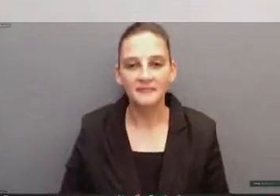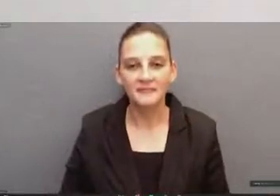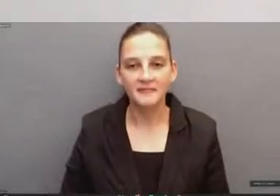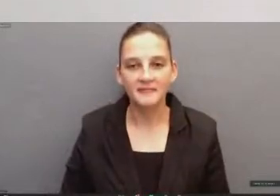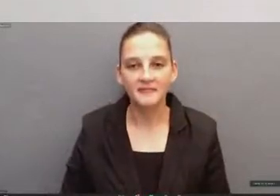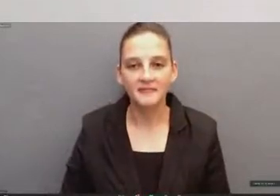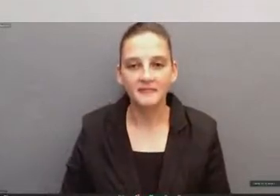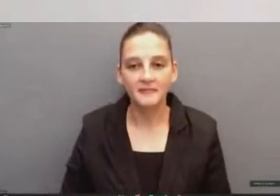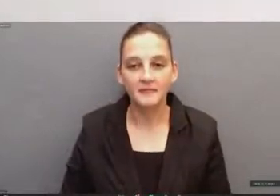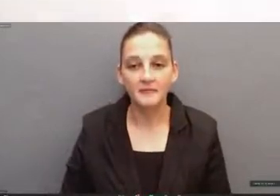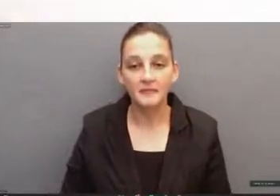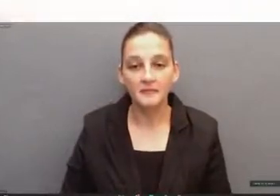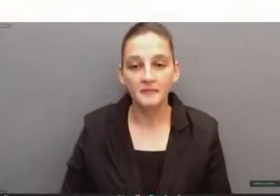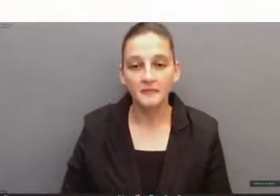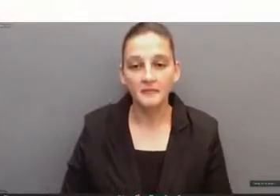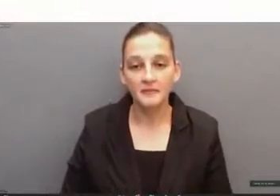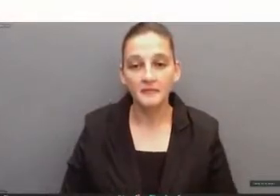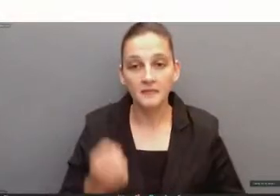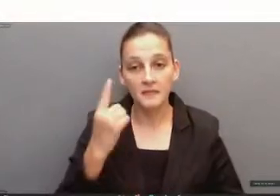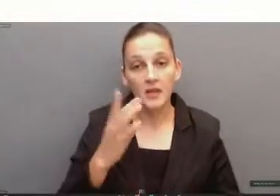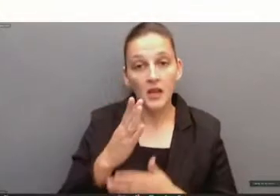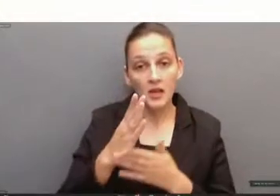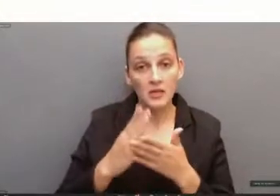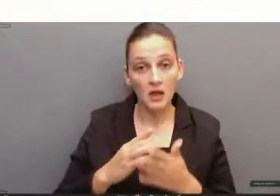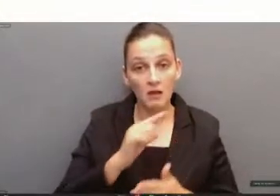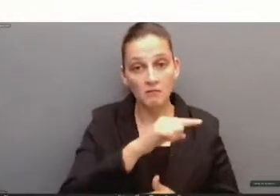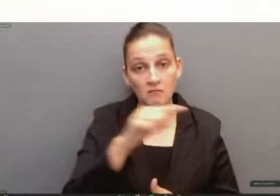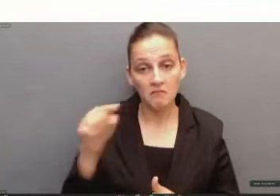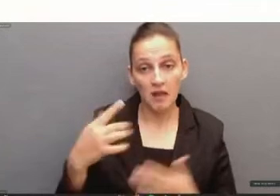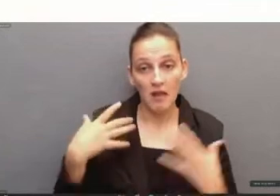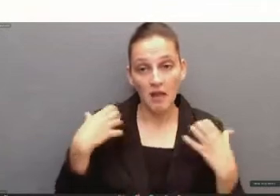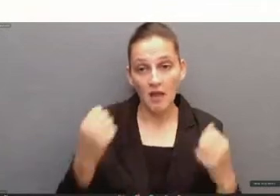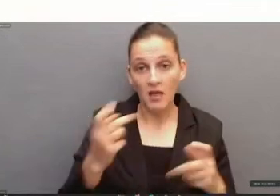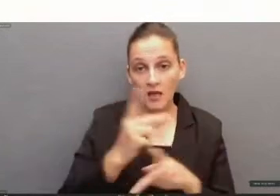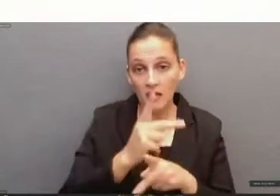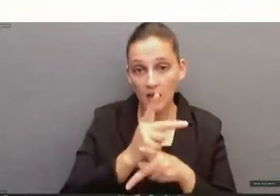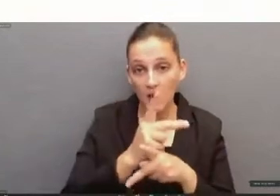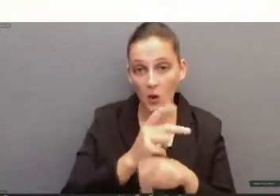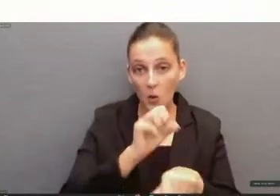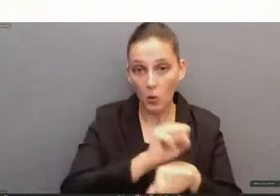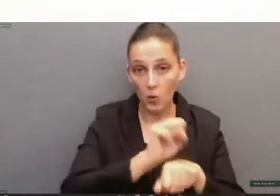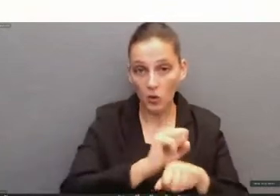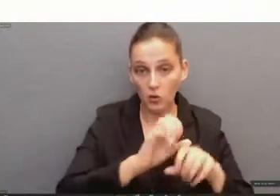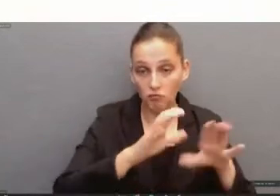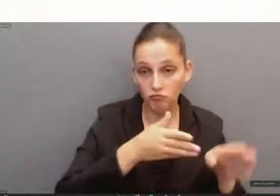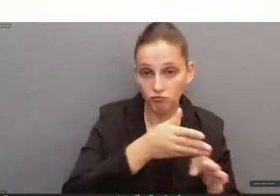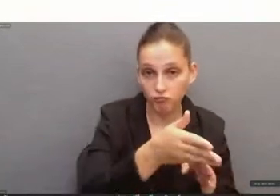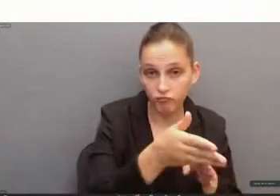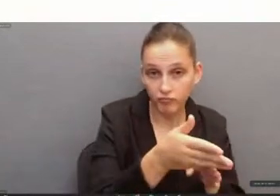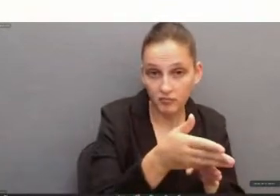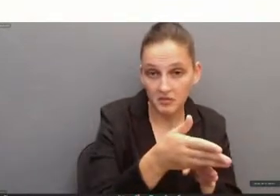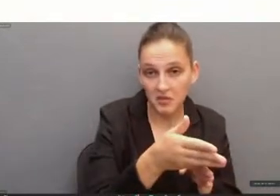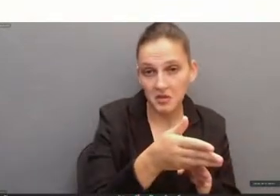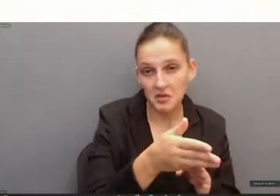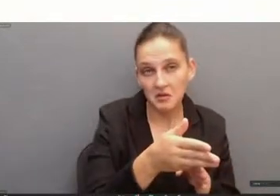Since some sectors of the healthcare workforce are composed of upwards to